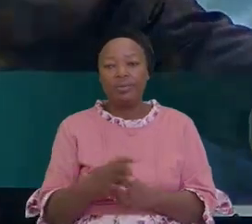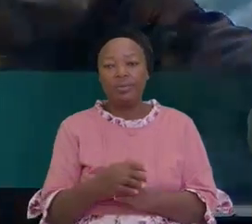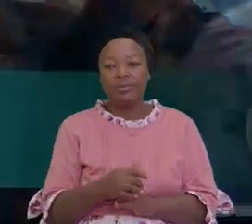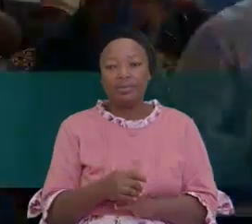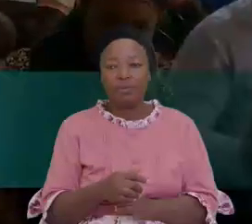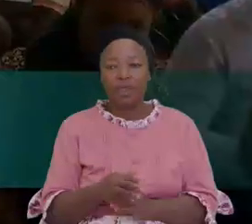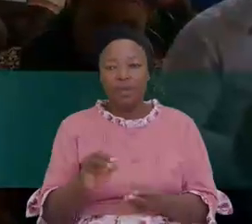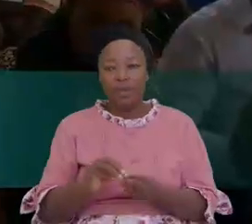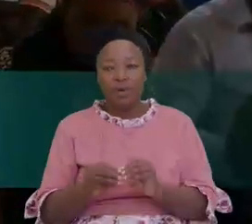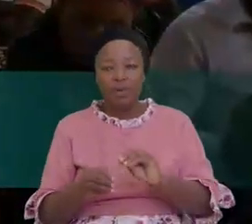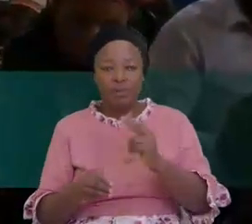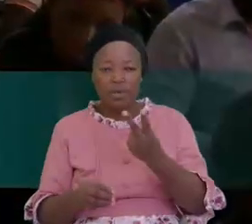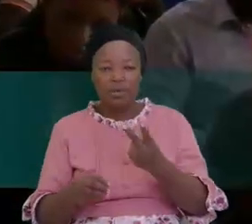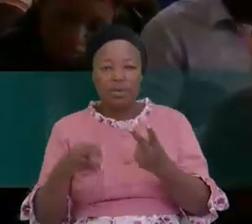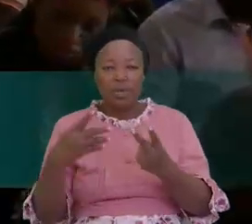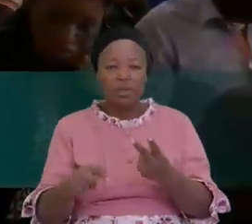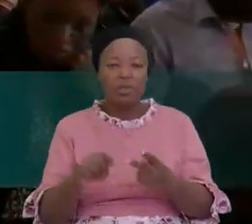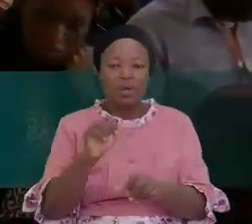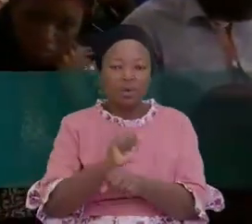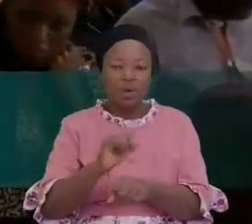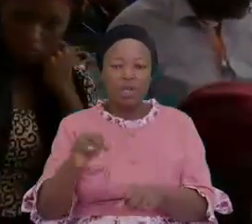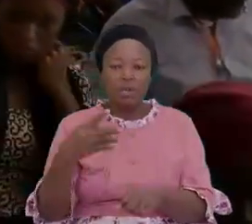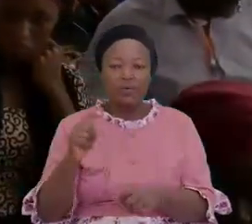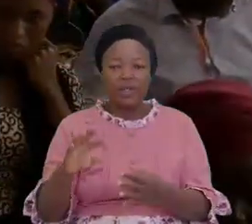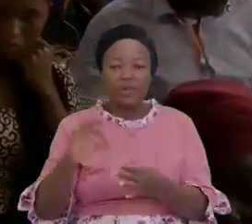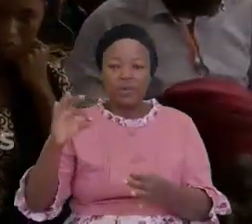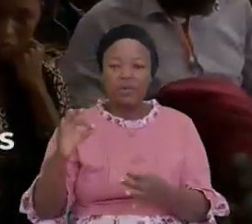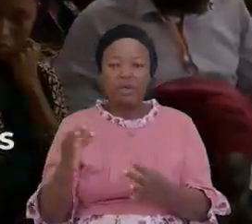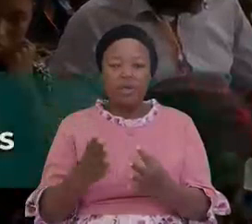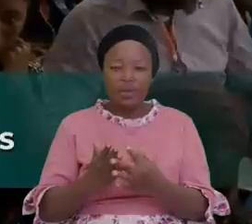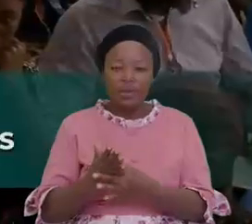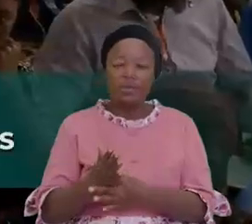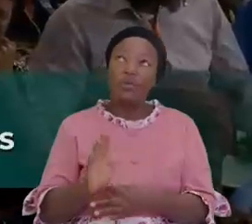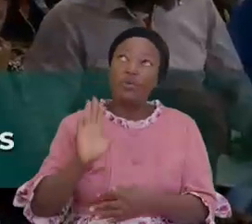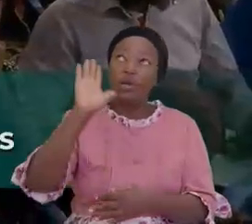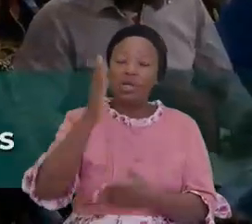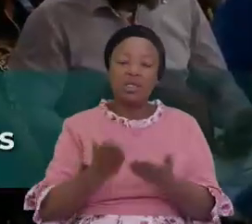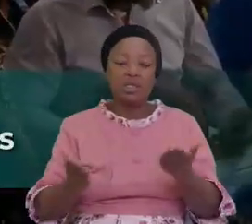Number two, the working of the spirit through his servants.